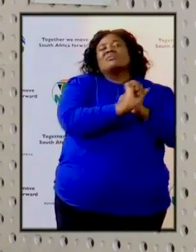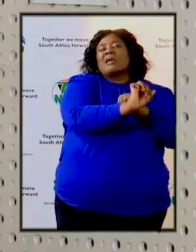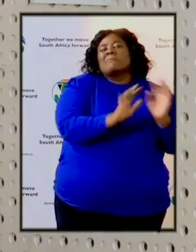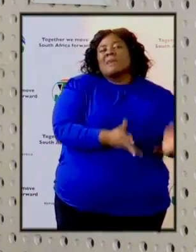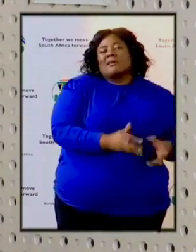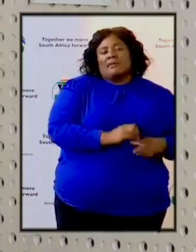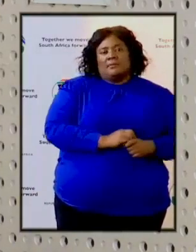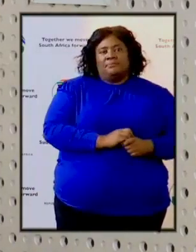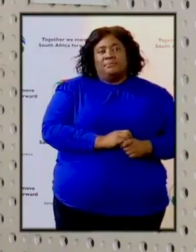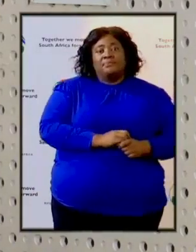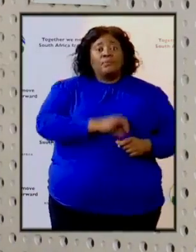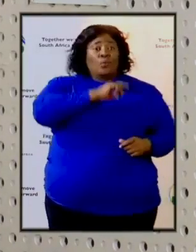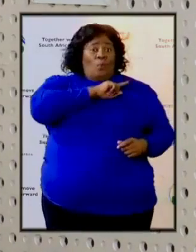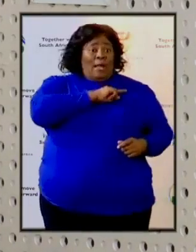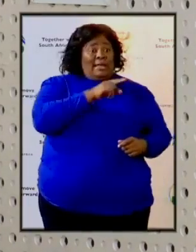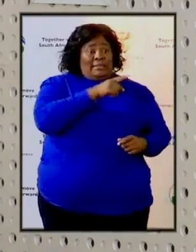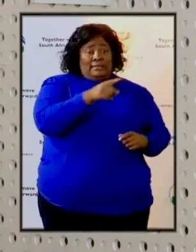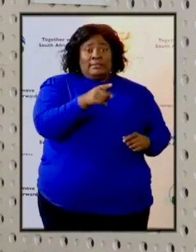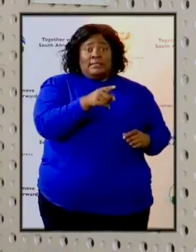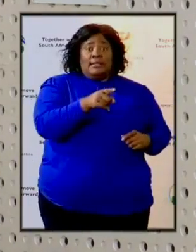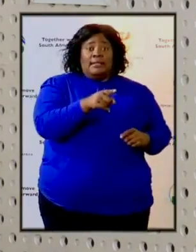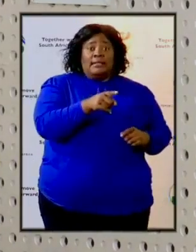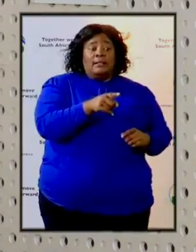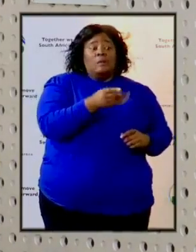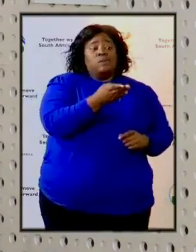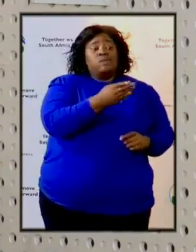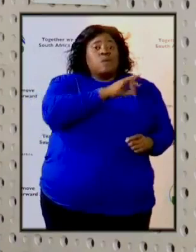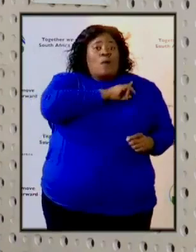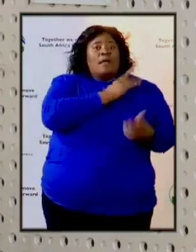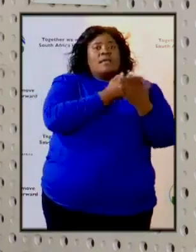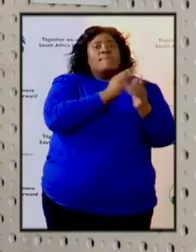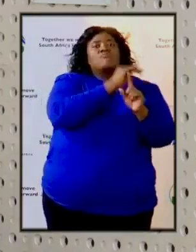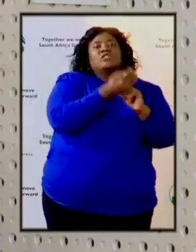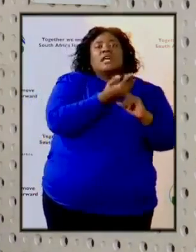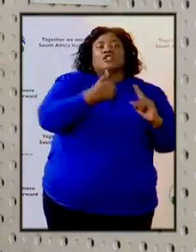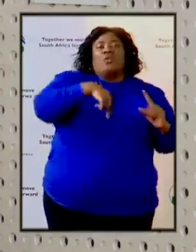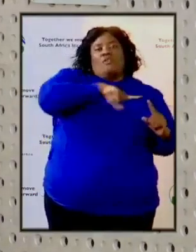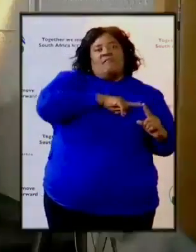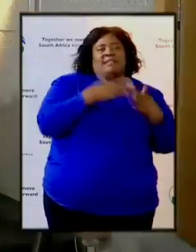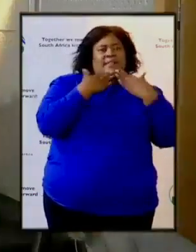guidelines, because they are also aimed to protect all of us. Thank you.